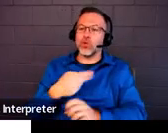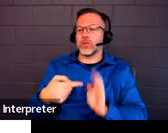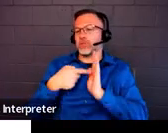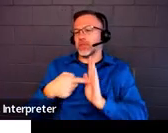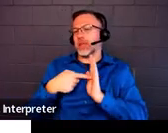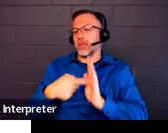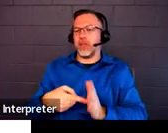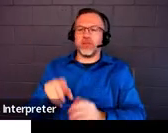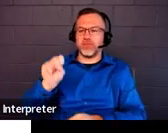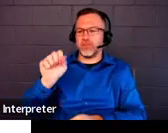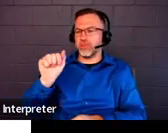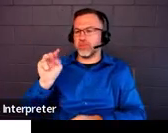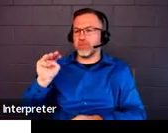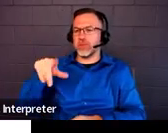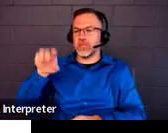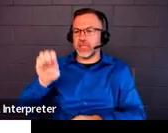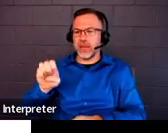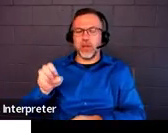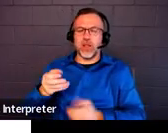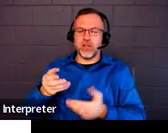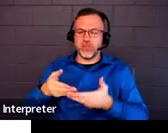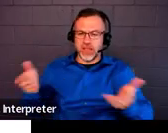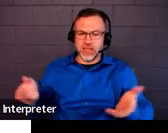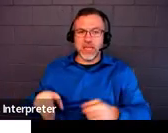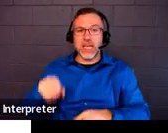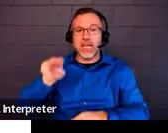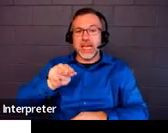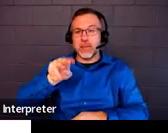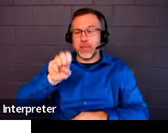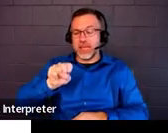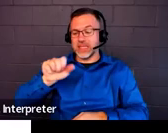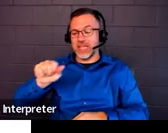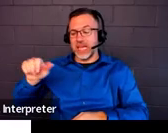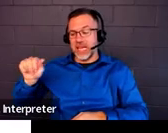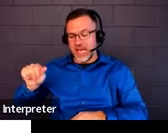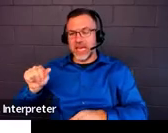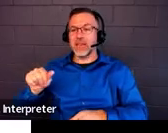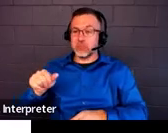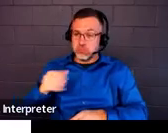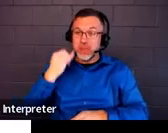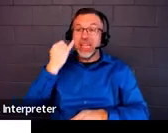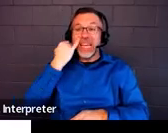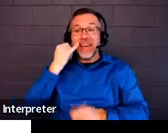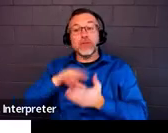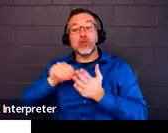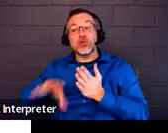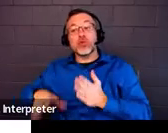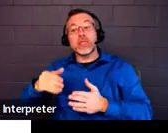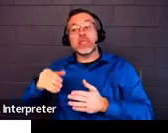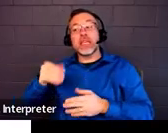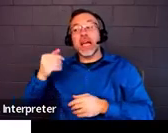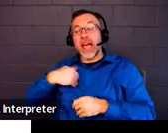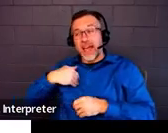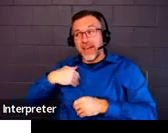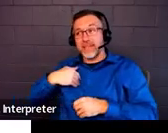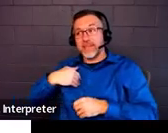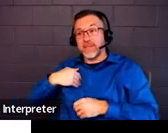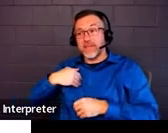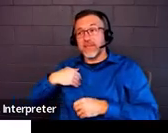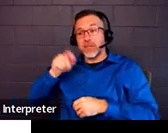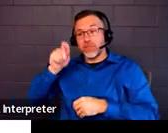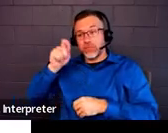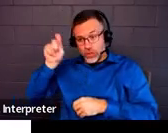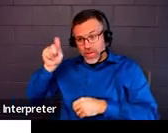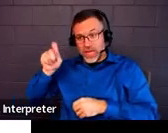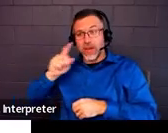So MSAA sample items provide our students who participate in alternate assessments the opportunity to